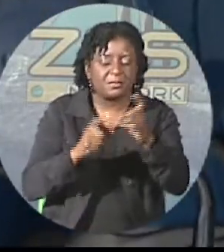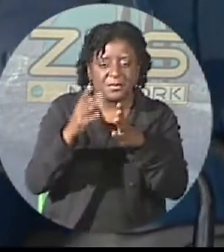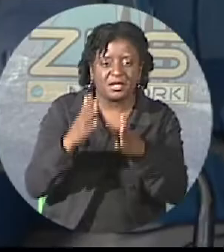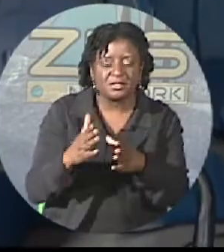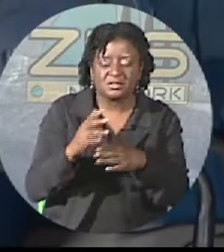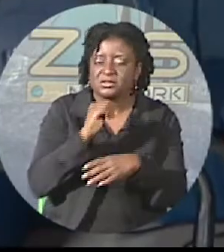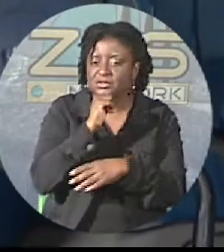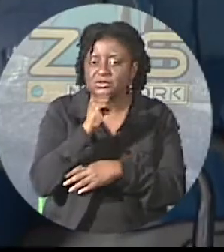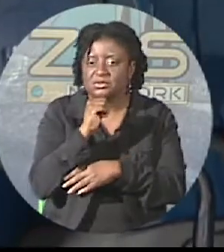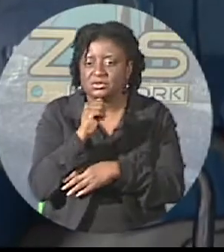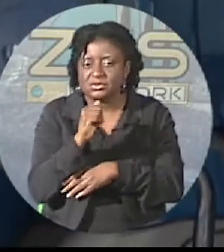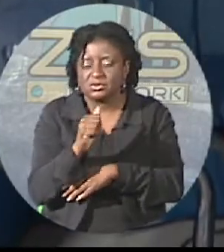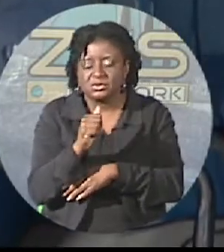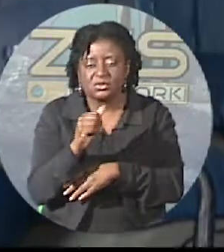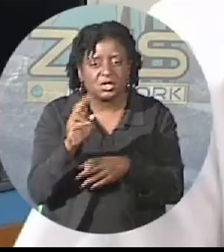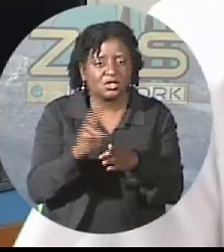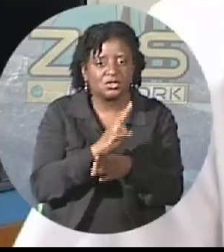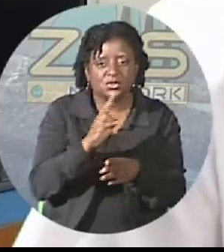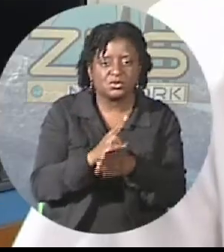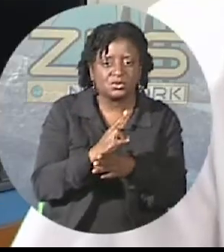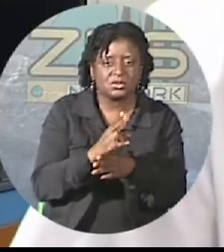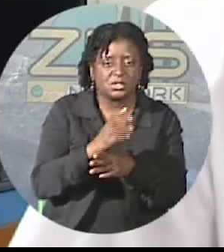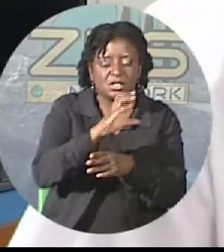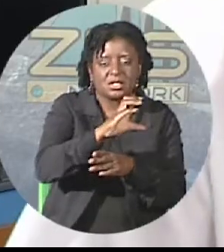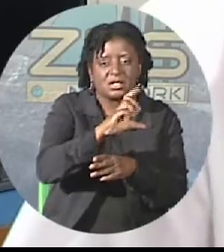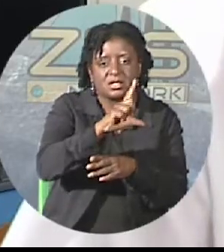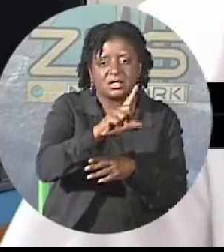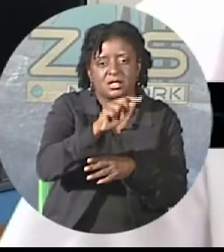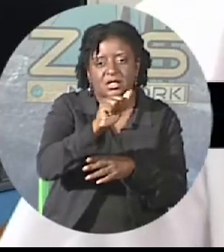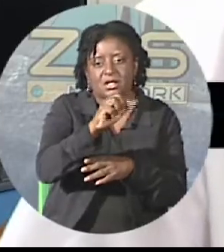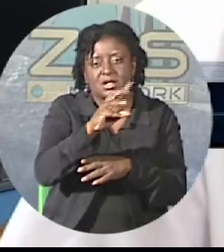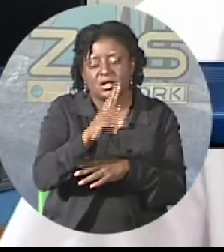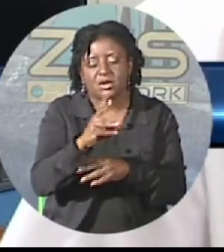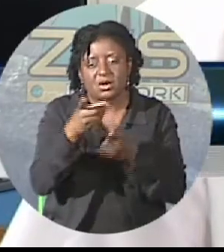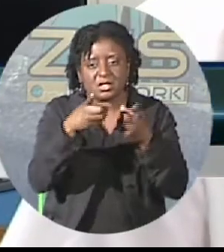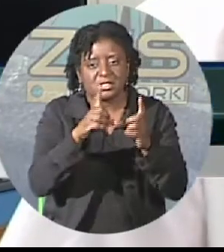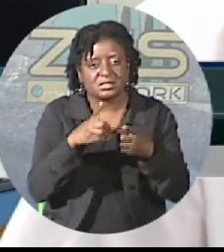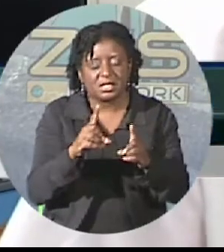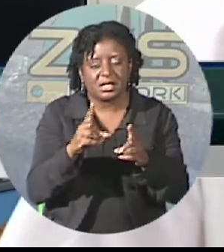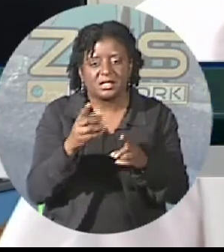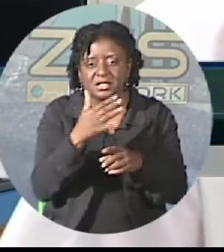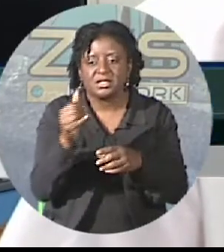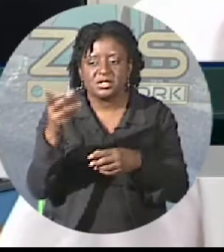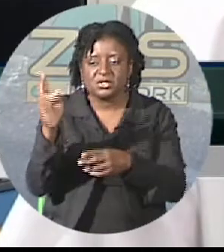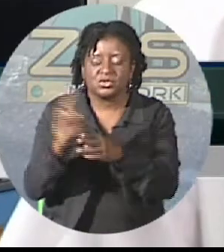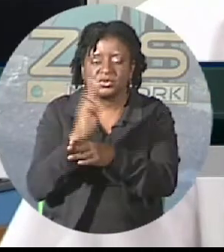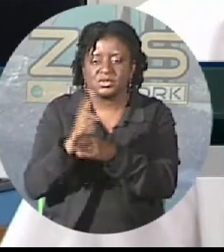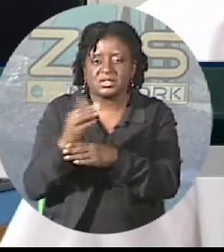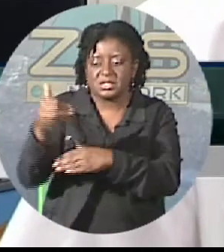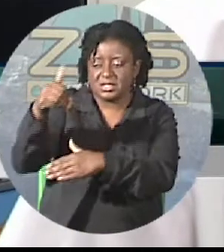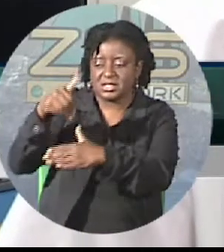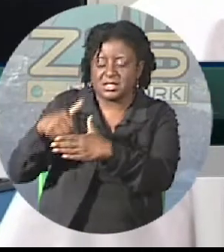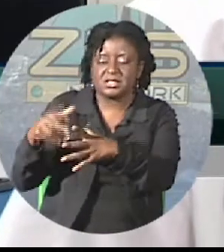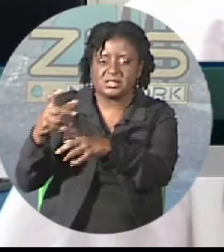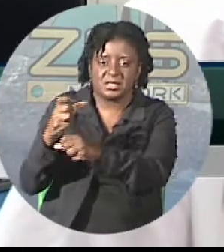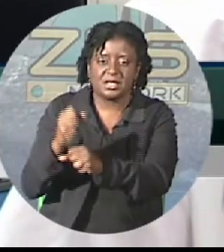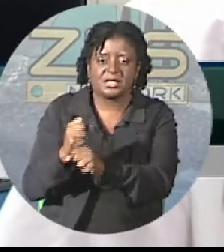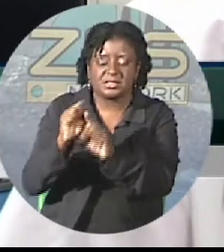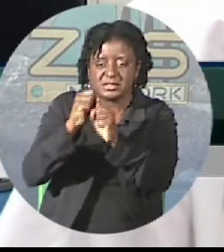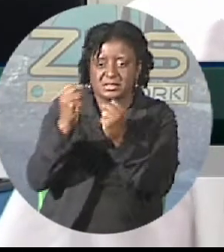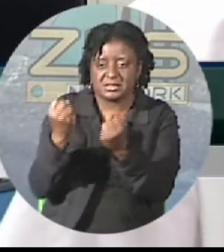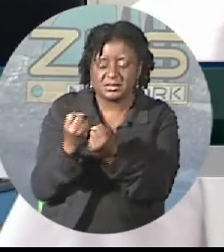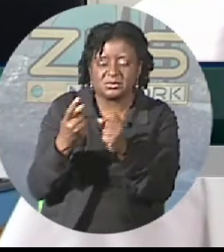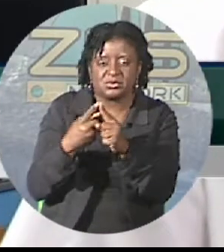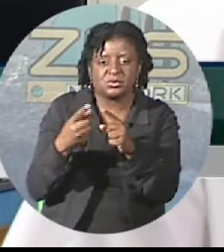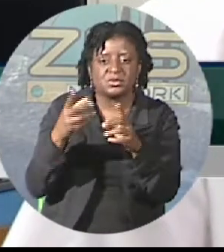are not using the claw design. They're rather using an intake system designed to collect the water particles. With the claw design, we